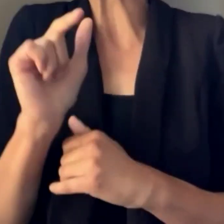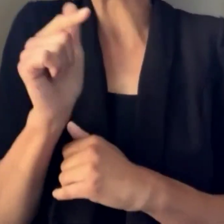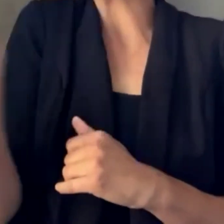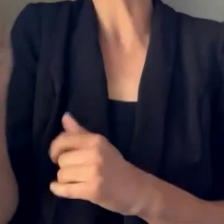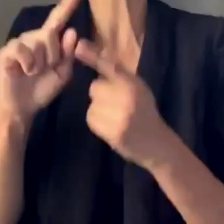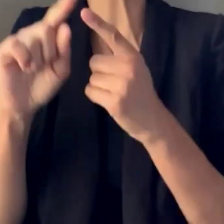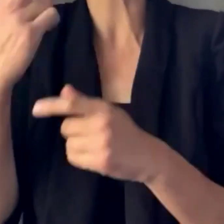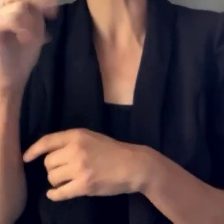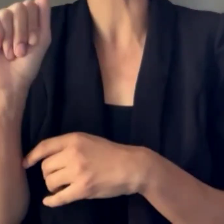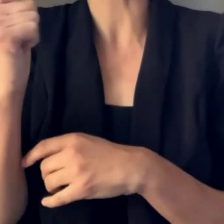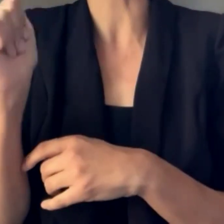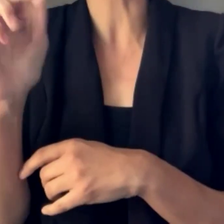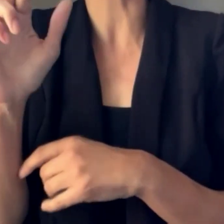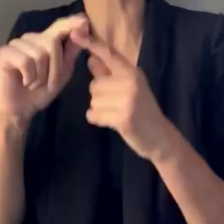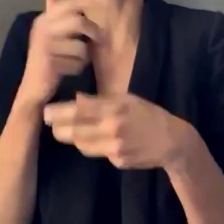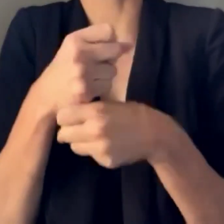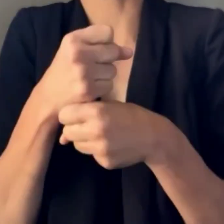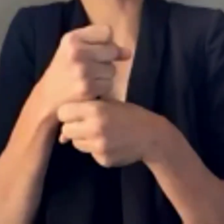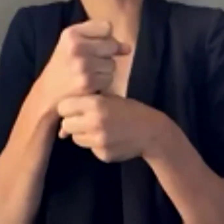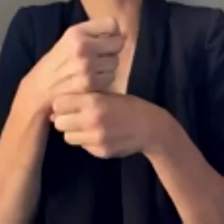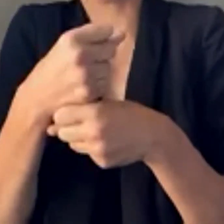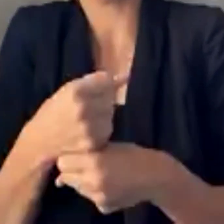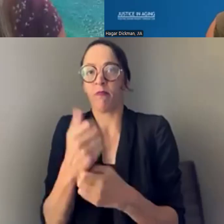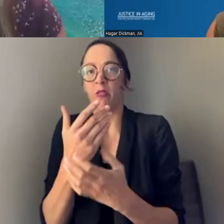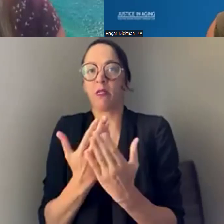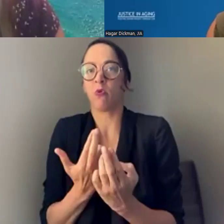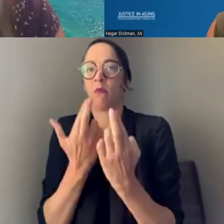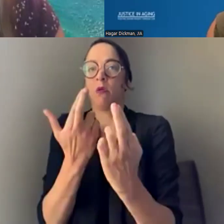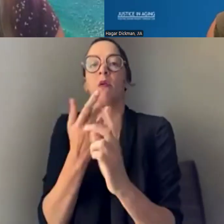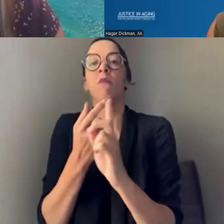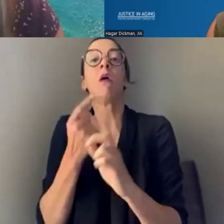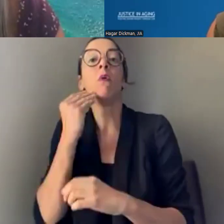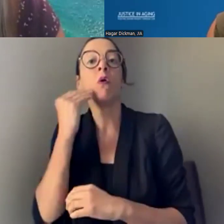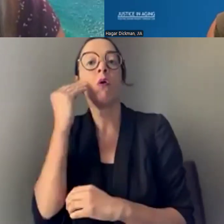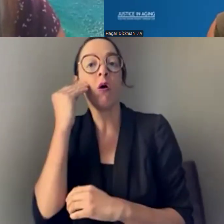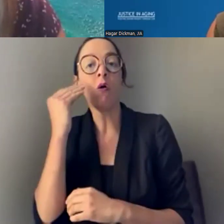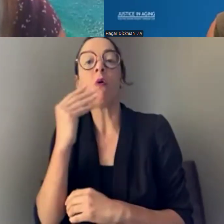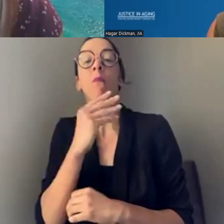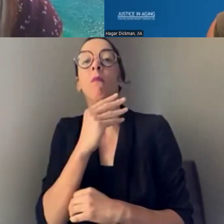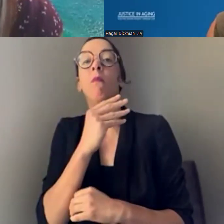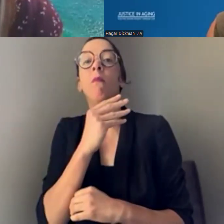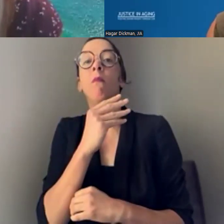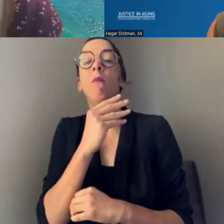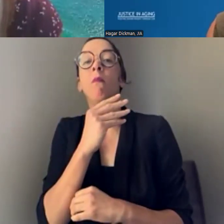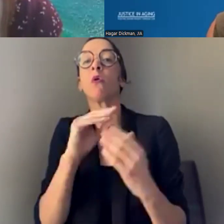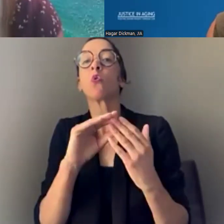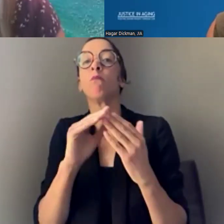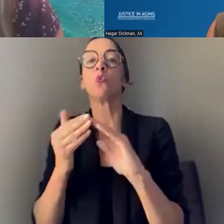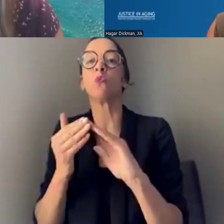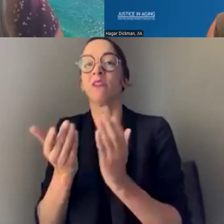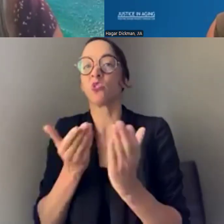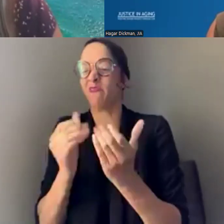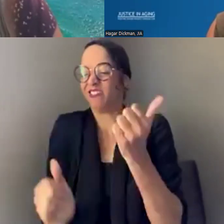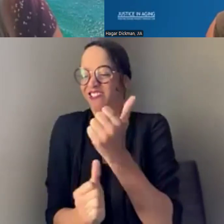the recommendations from the Home and Community-Based Services Subcommittee, and then we'll convert and transition